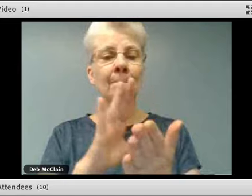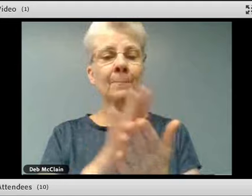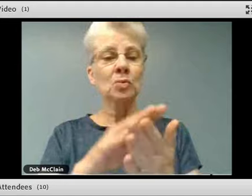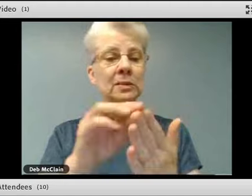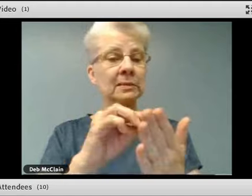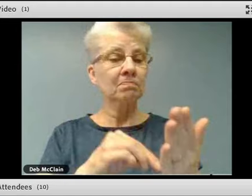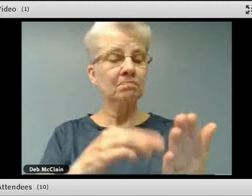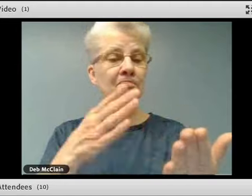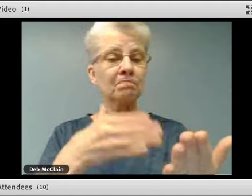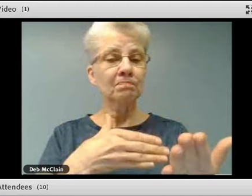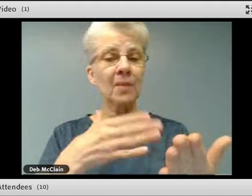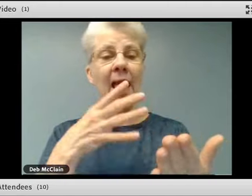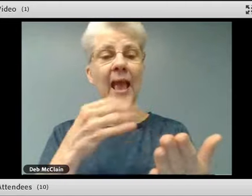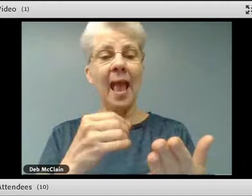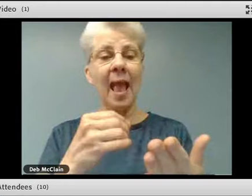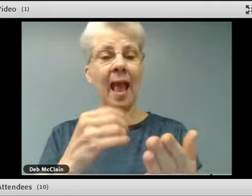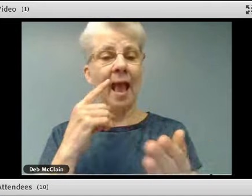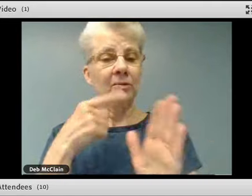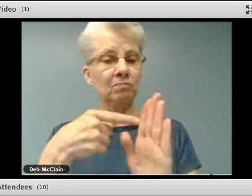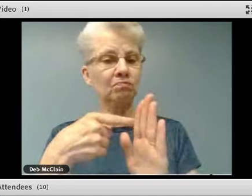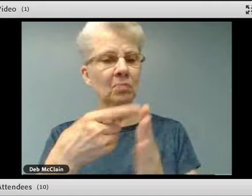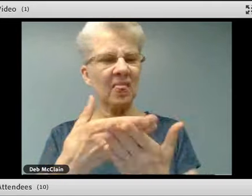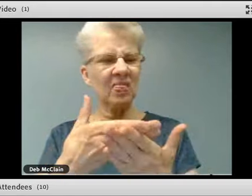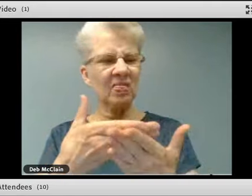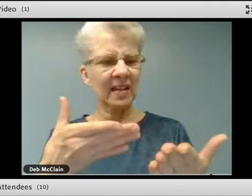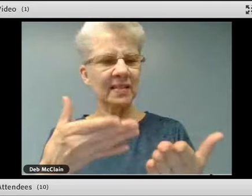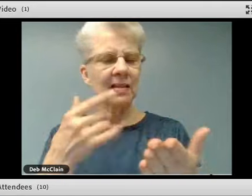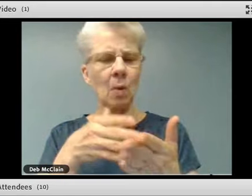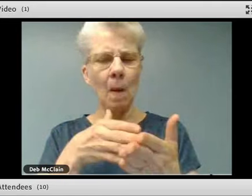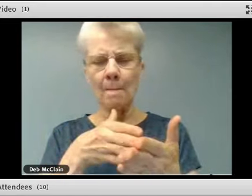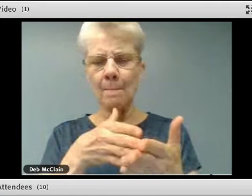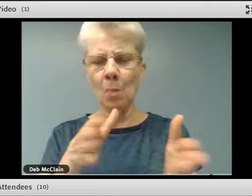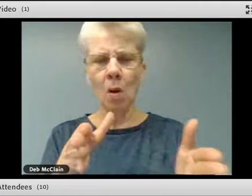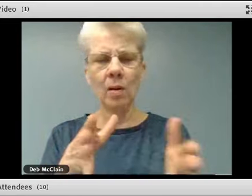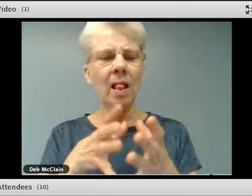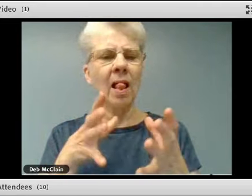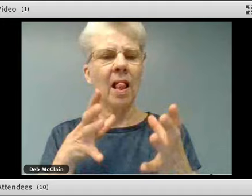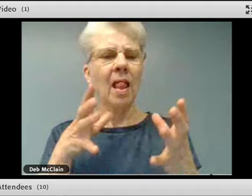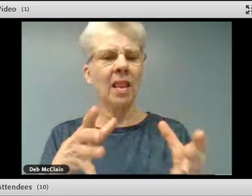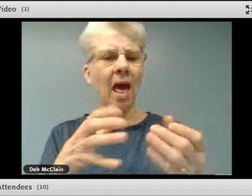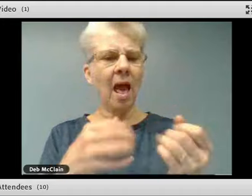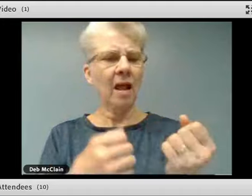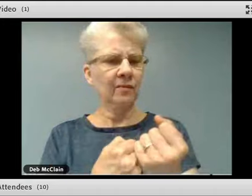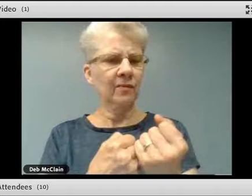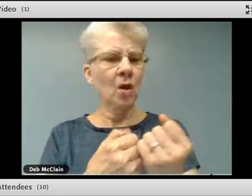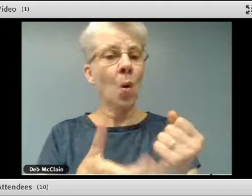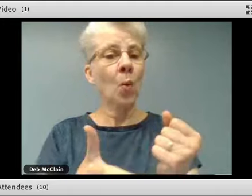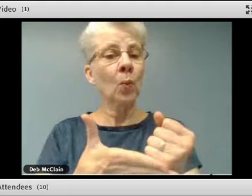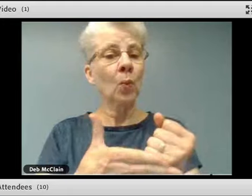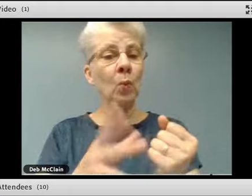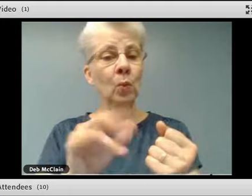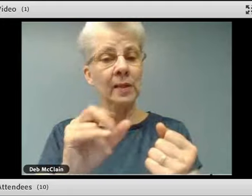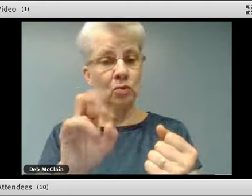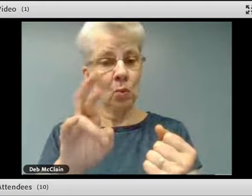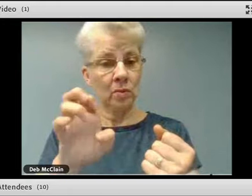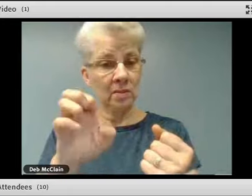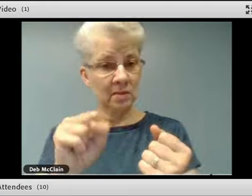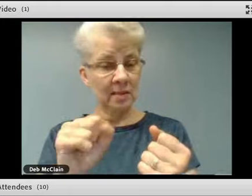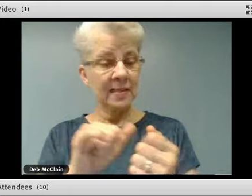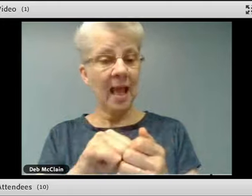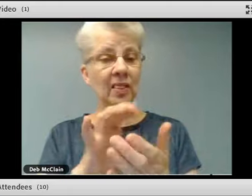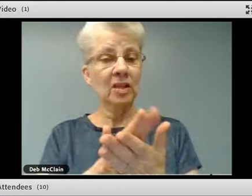physical objects. So it's a really broad range, large amount of primary resources. And since the institutions